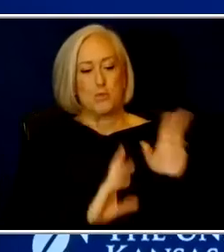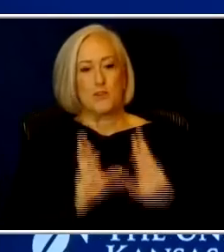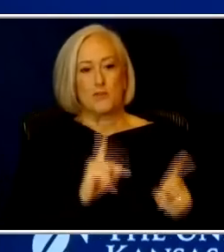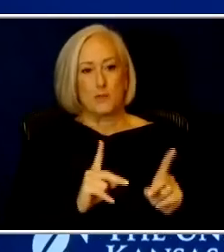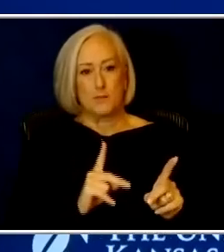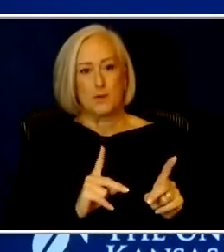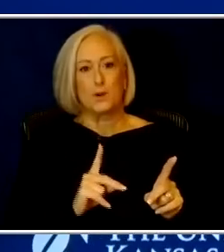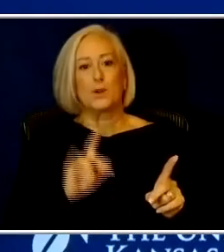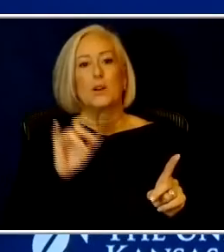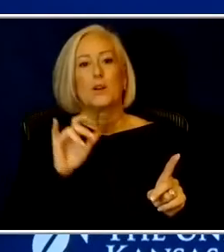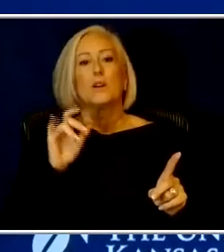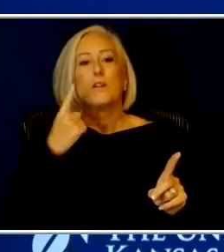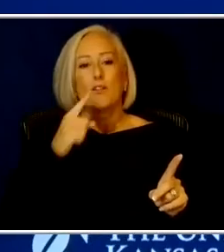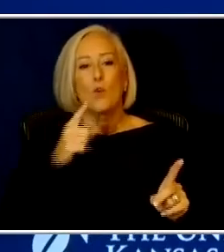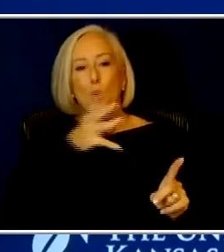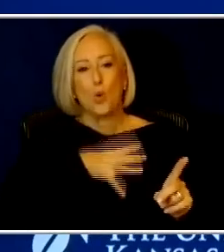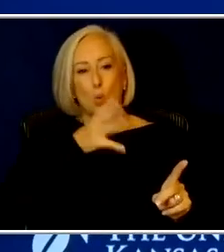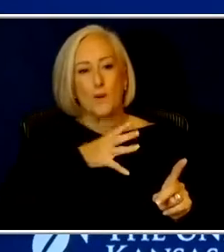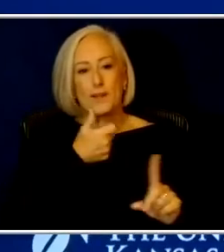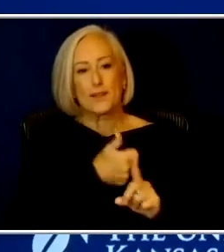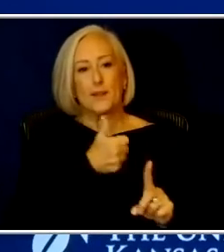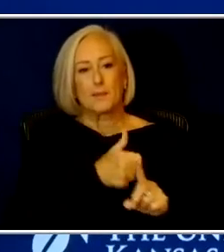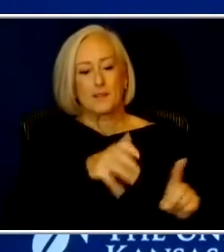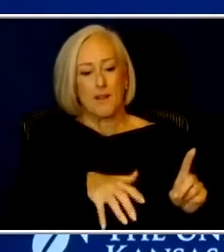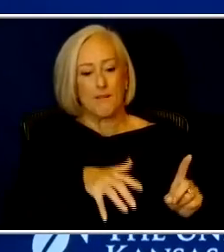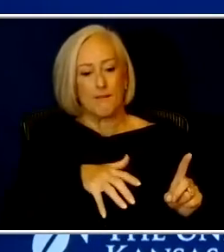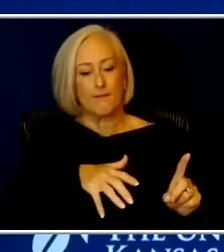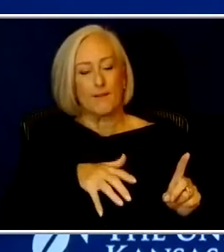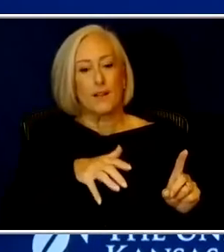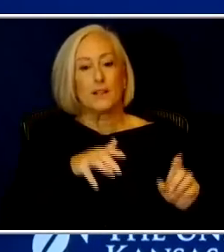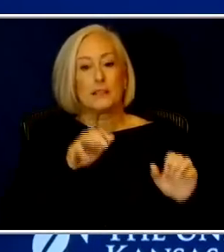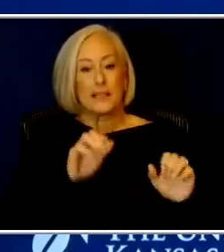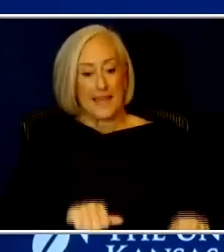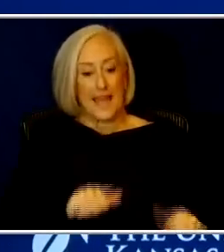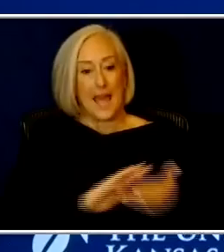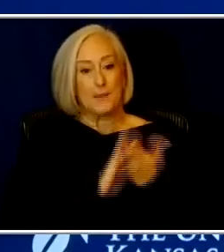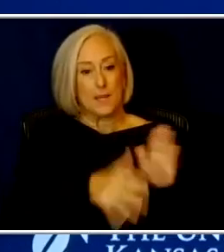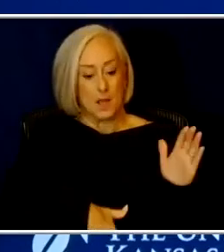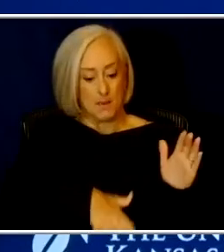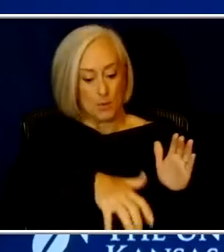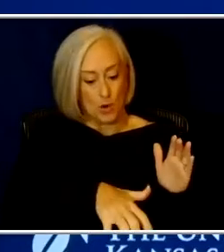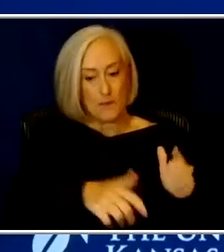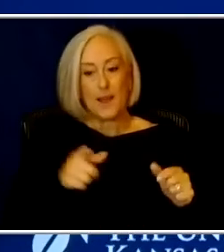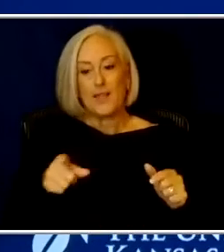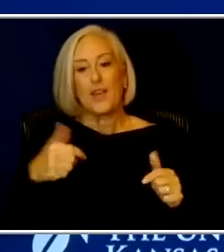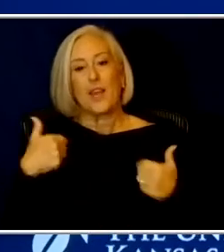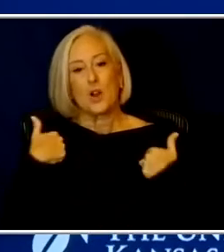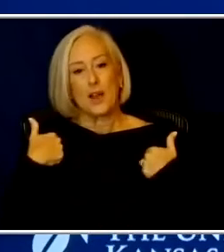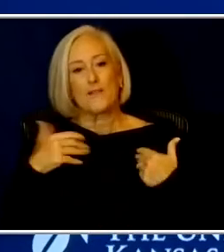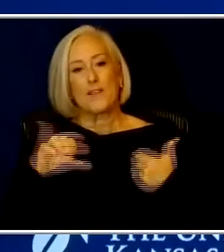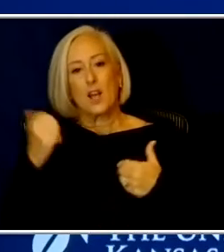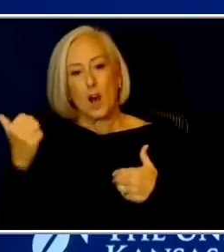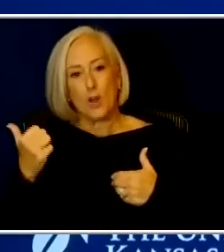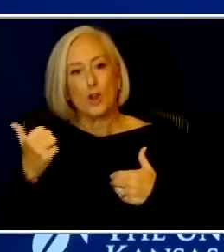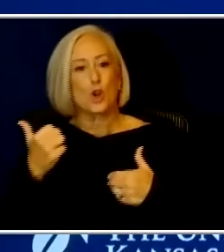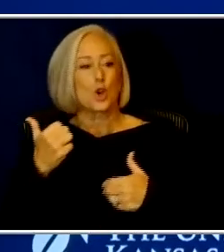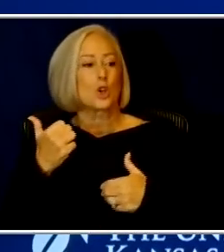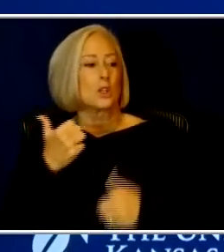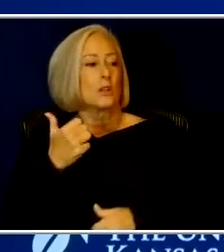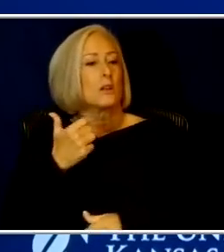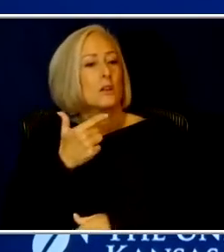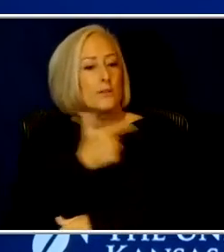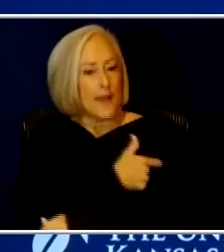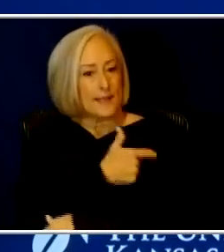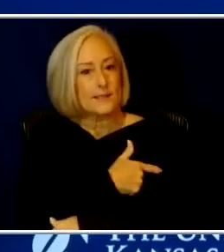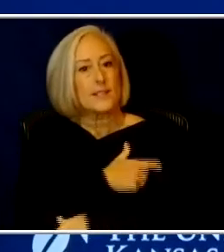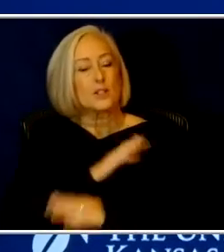as well who are working in the healthcare system, and so they are getting their other vaccines to be protected for them and baby. And we know and have good data to